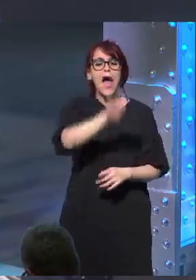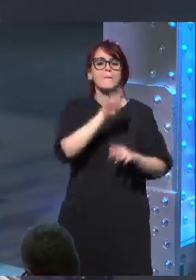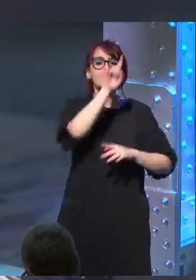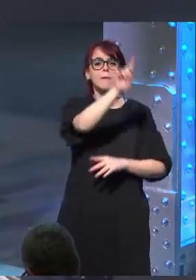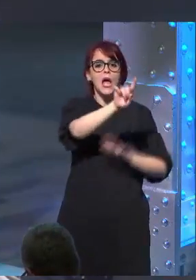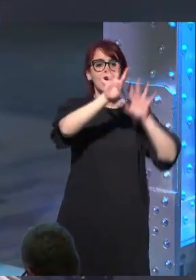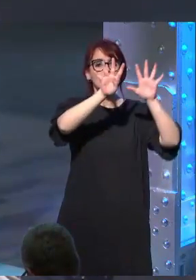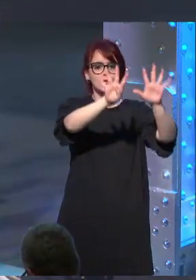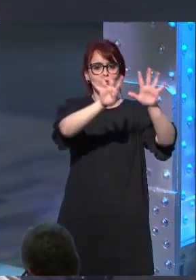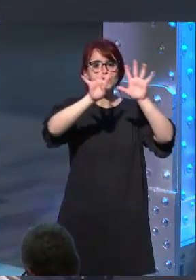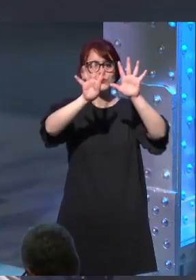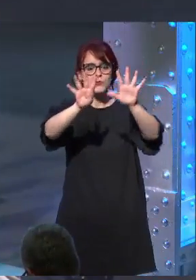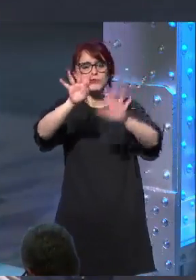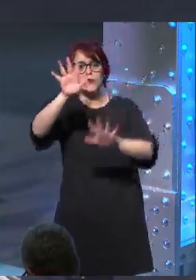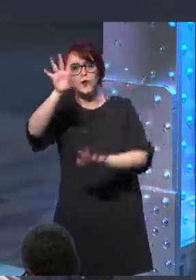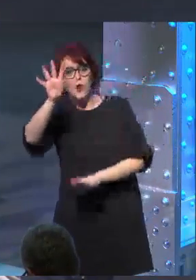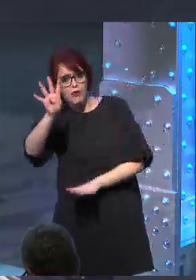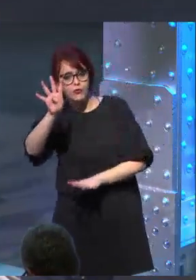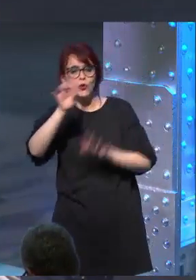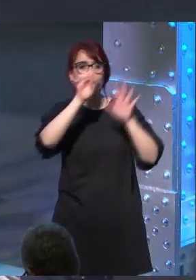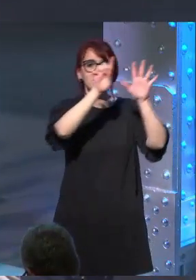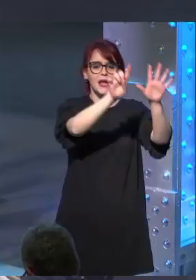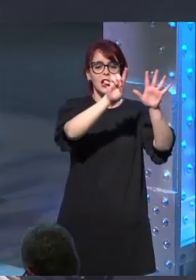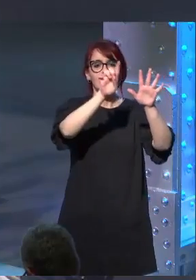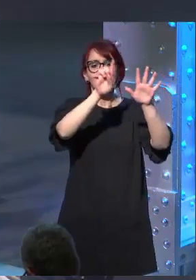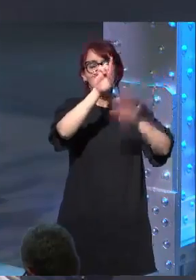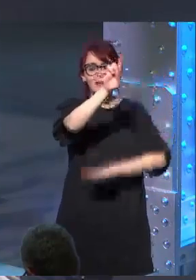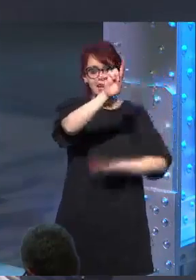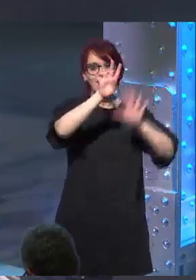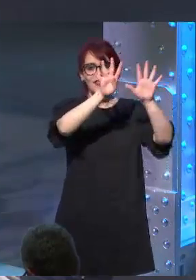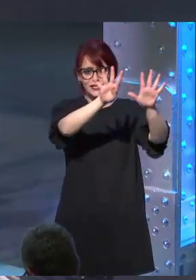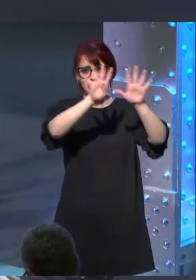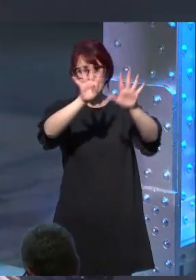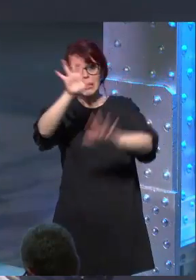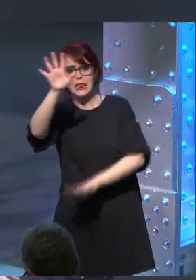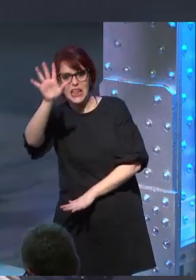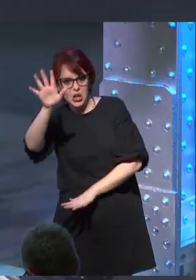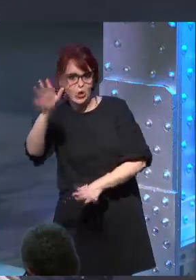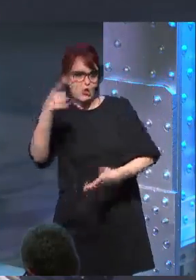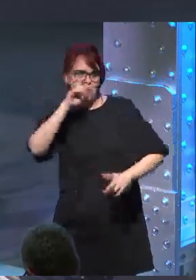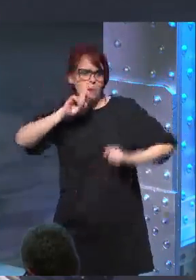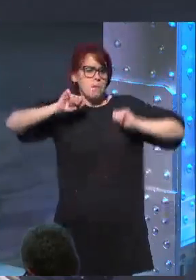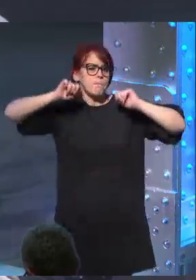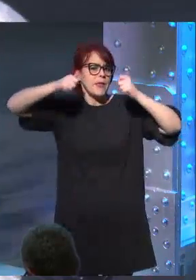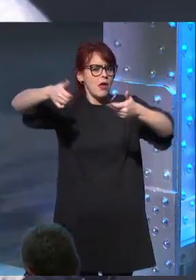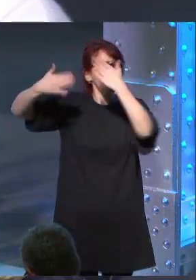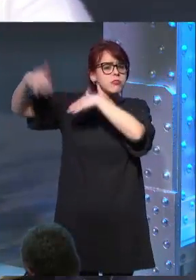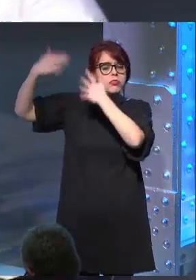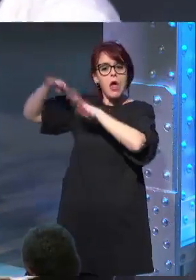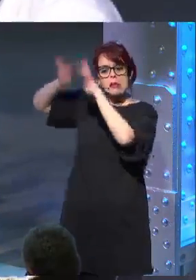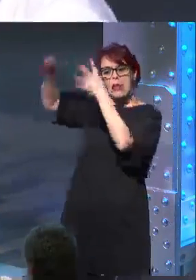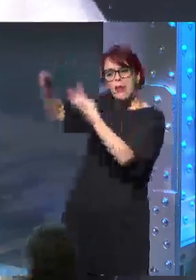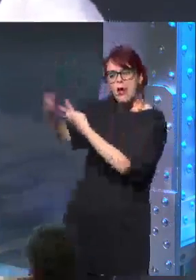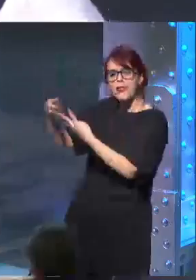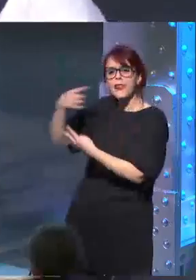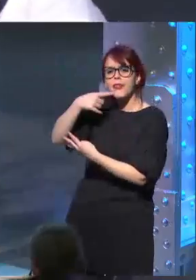of us in 1994, 95. There were very few people connected to the internet, and so every time